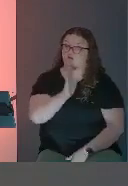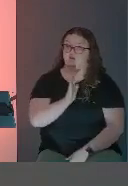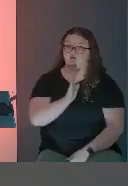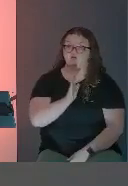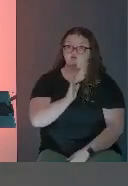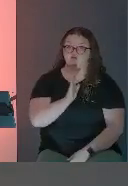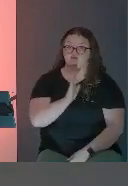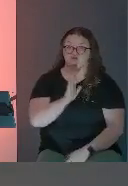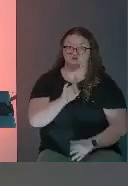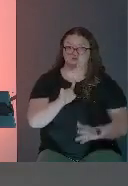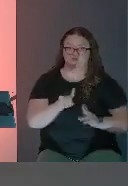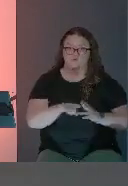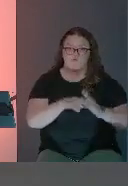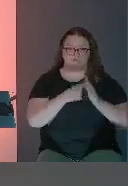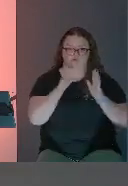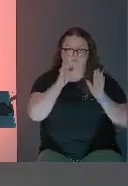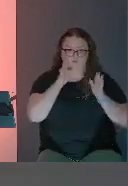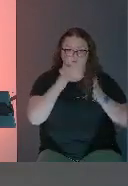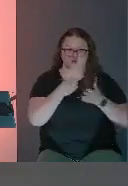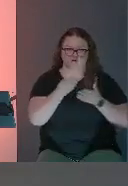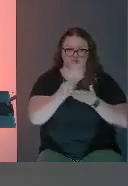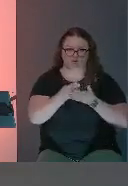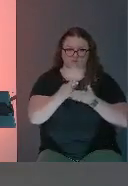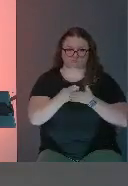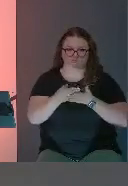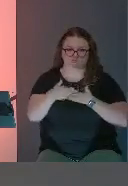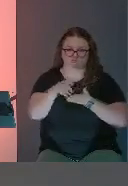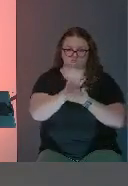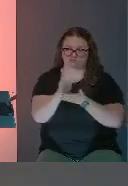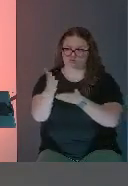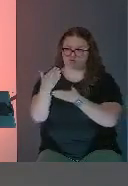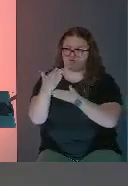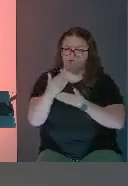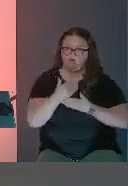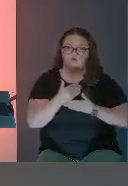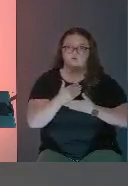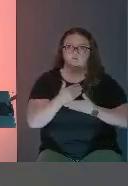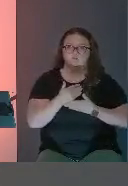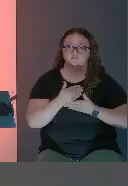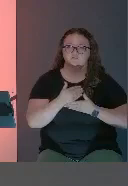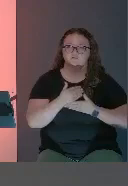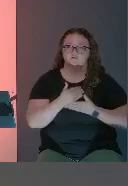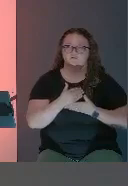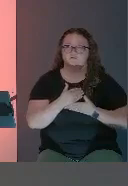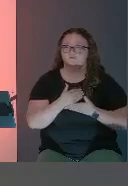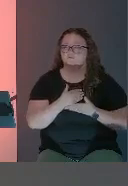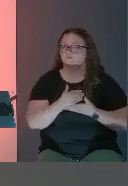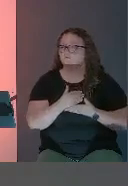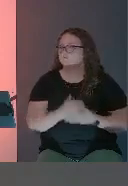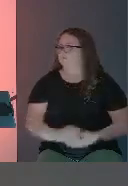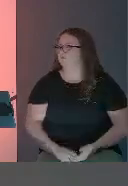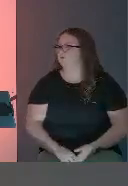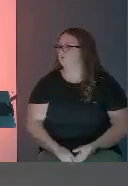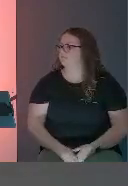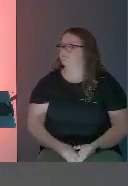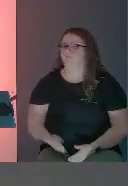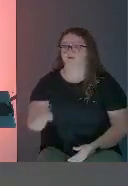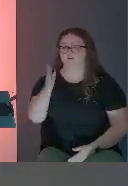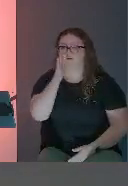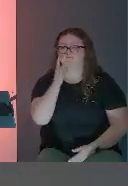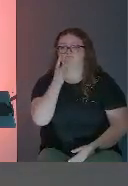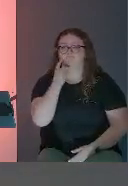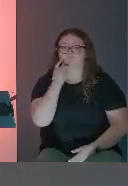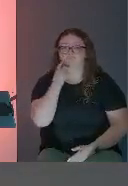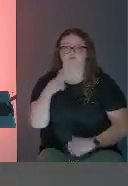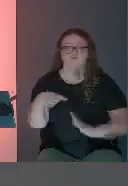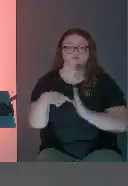wealth. In 1 Kings chapter 10, in verse number 14, this is after God had just revealed so many amazing and